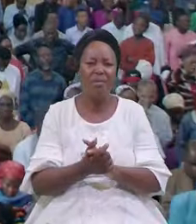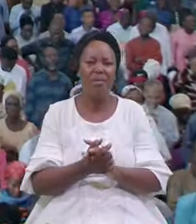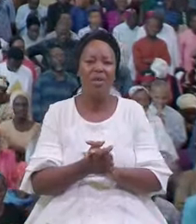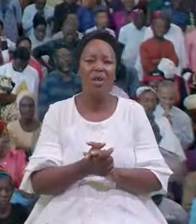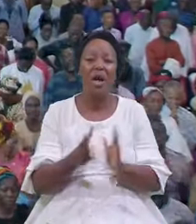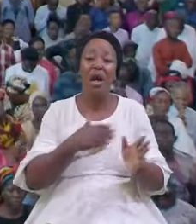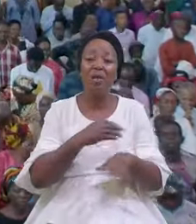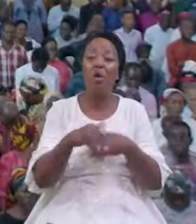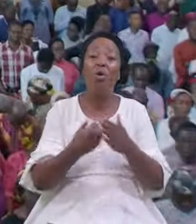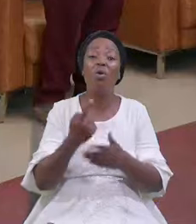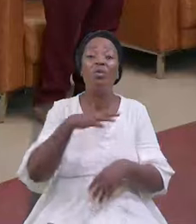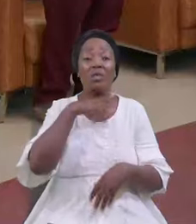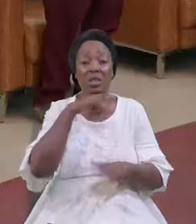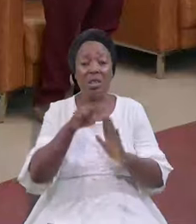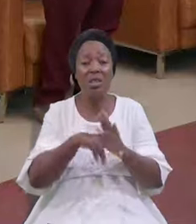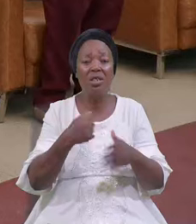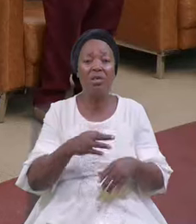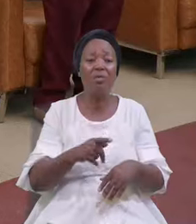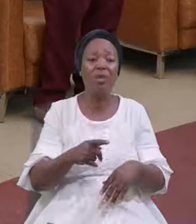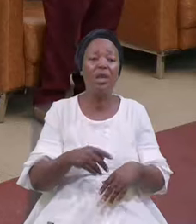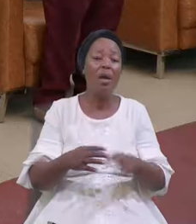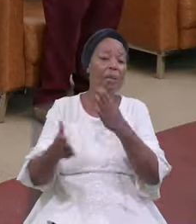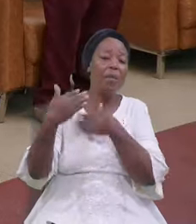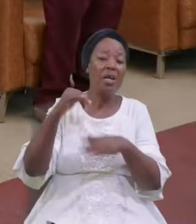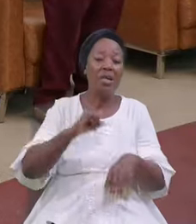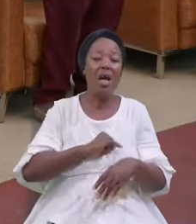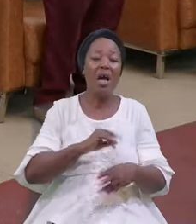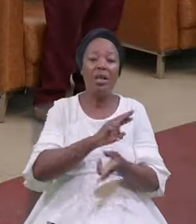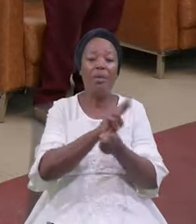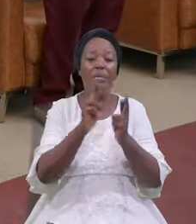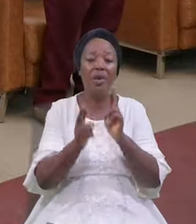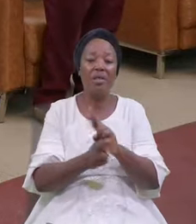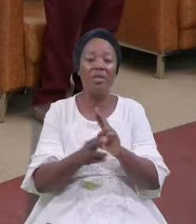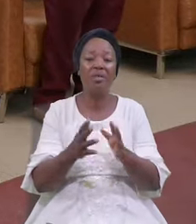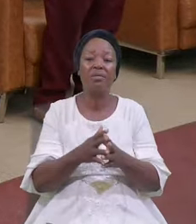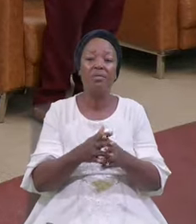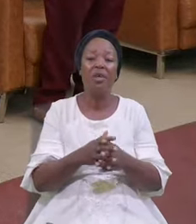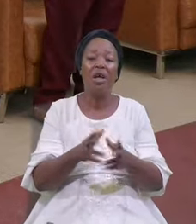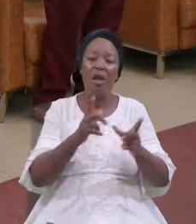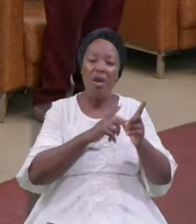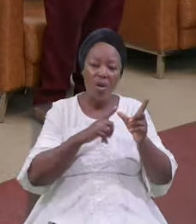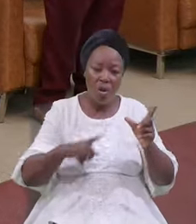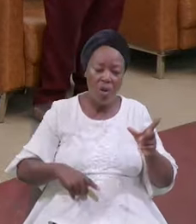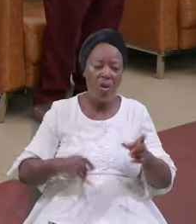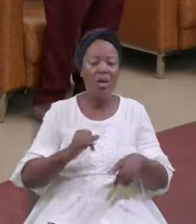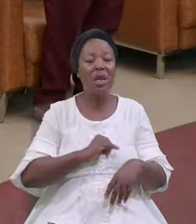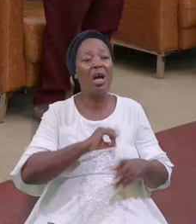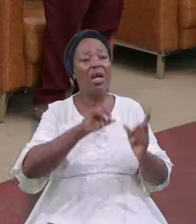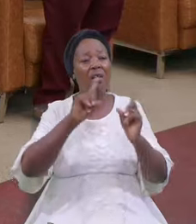And all the corruption of the past, I repent. Lord, I come.